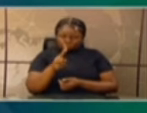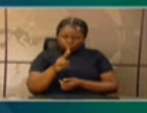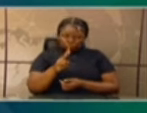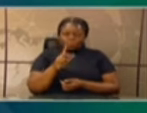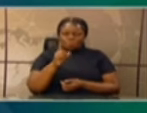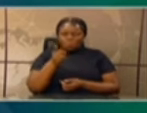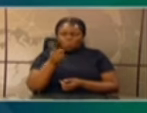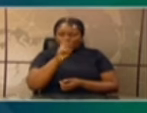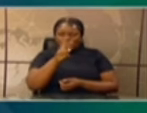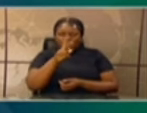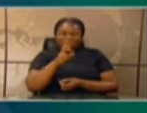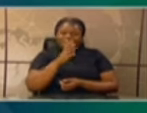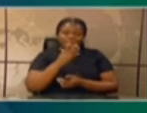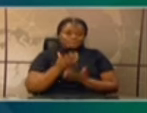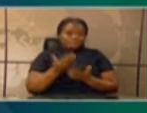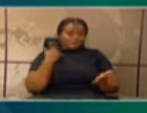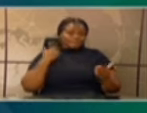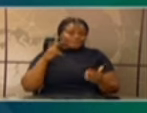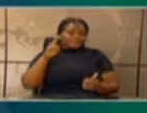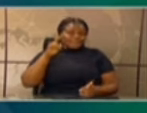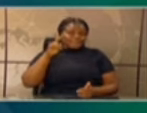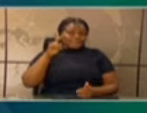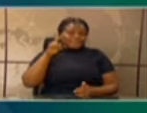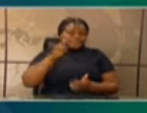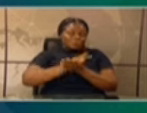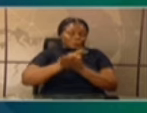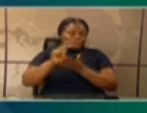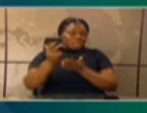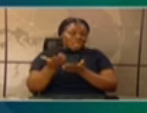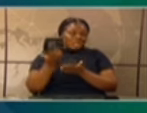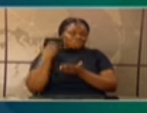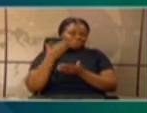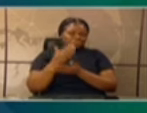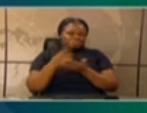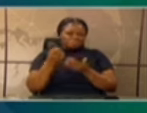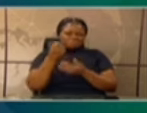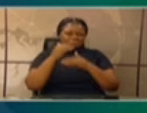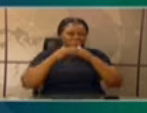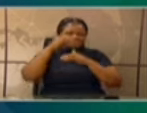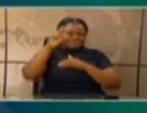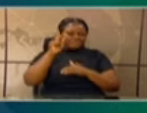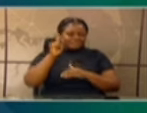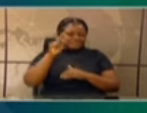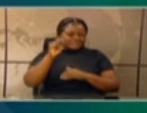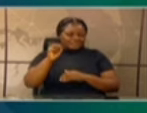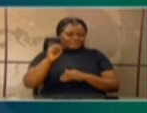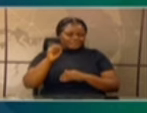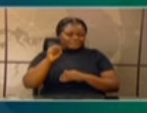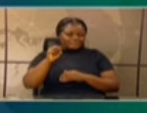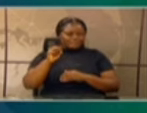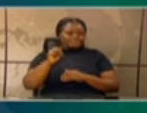Apart from about just 3 weeks ago, oh yeah, just something little above a kilometer. It was Zurich, no?